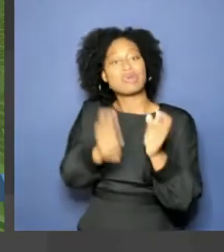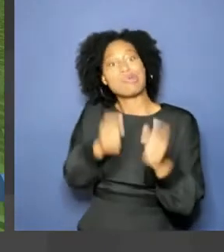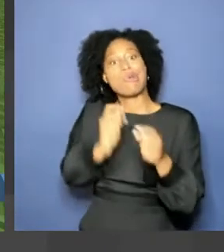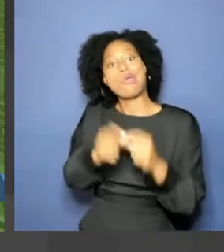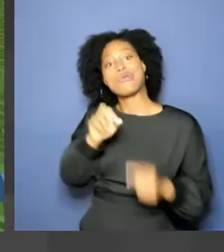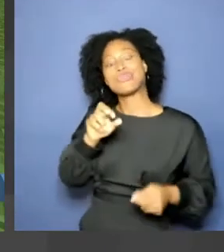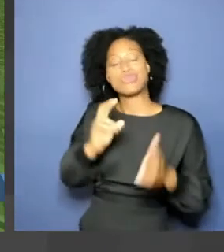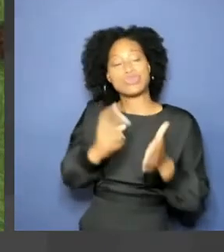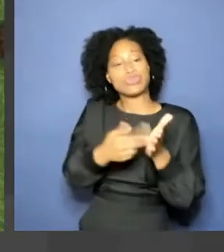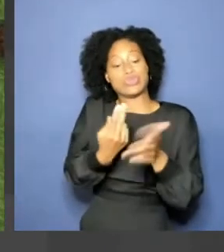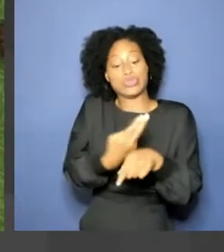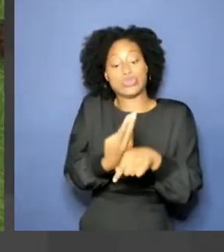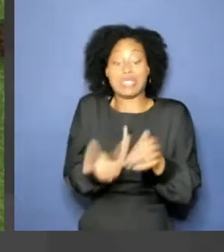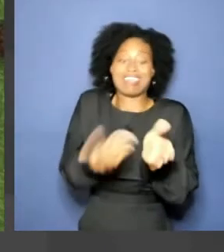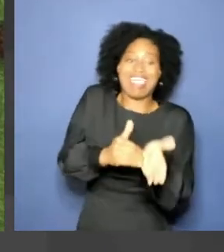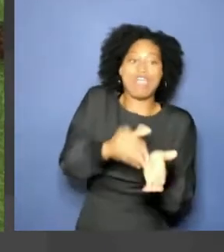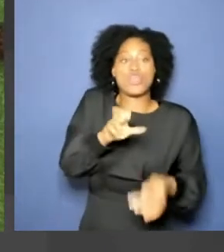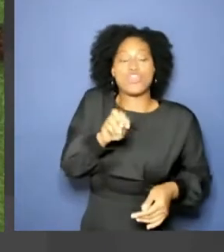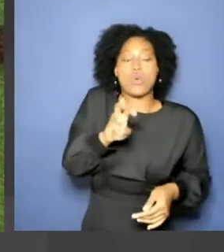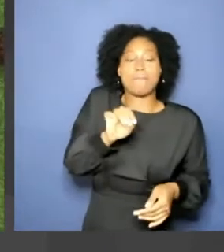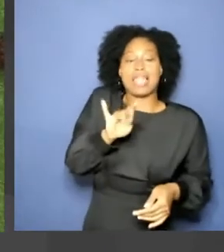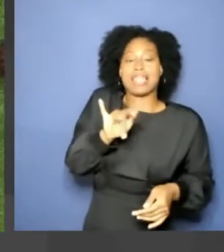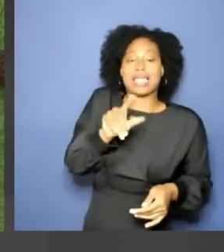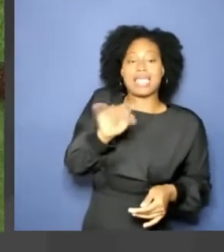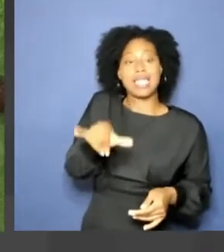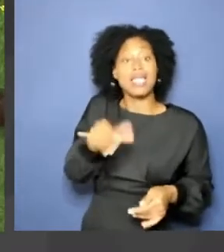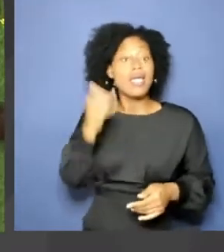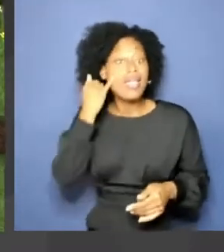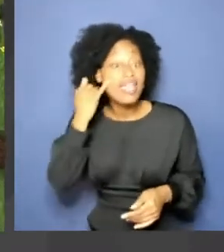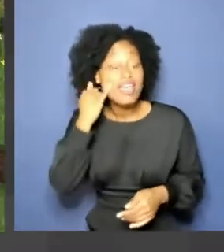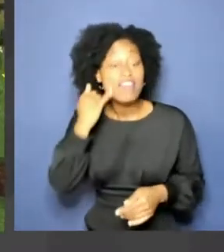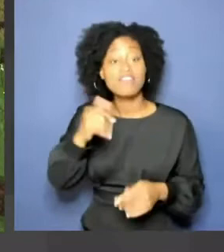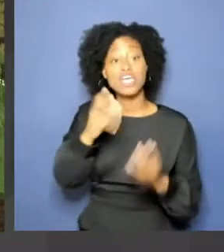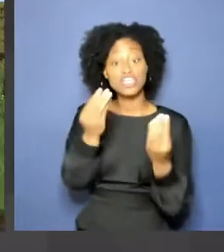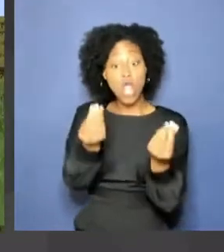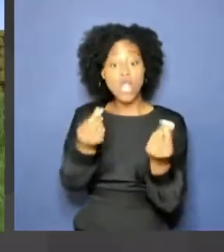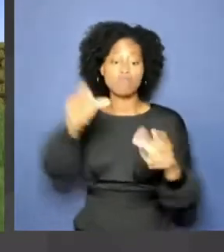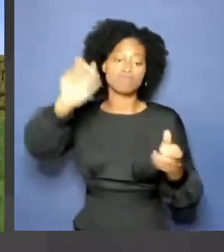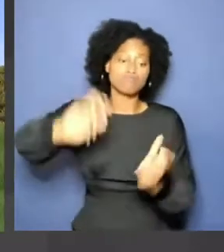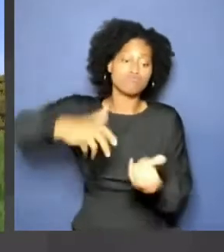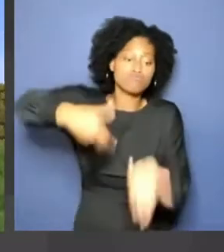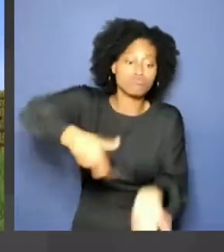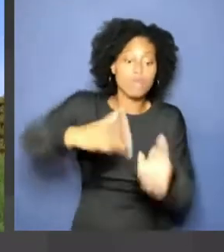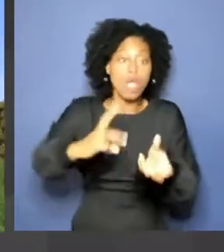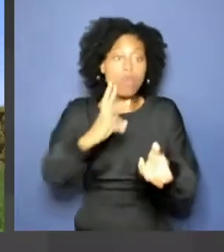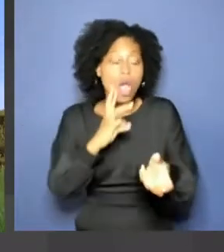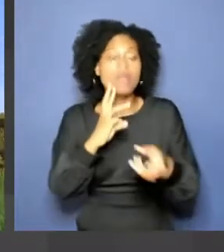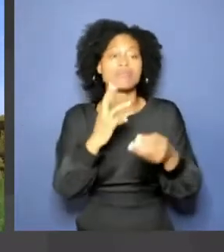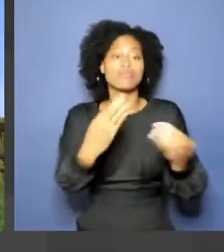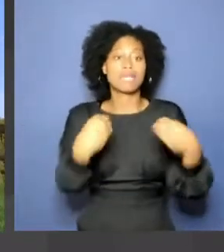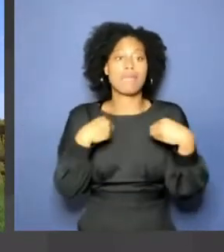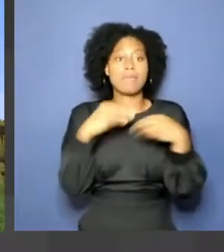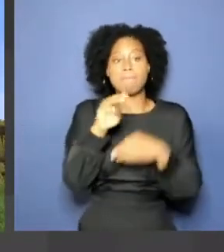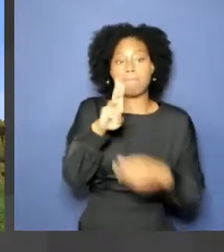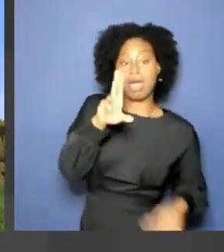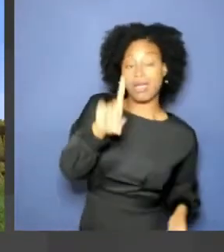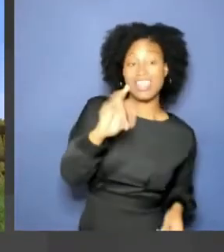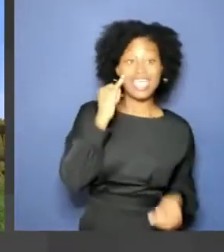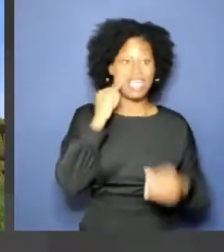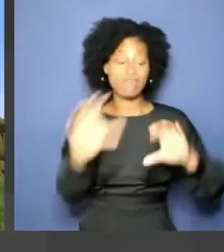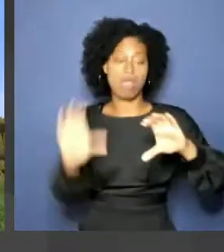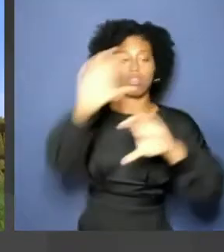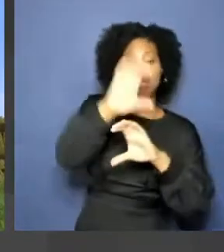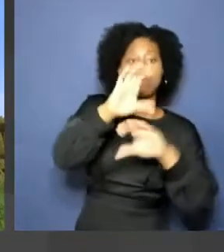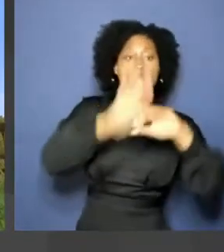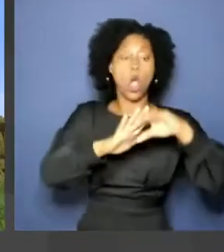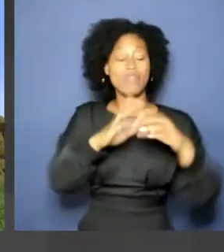take a dirt block and pour a water bottle on it, then you can get more mud. And then the other one is if you take your mud block and you stick it on top of the dripstone,